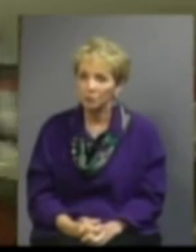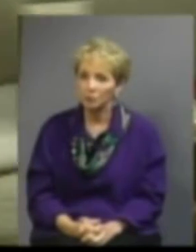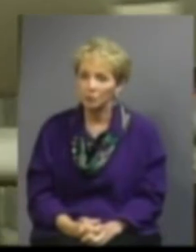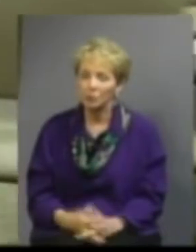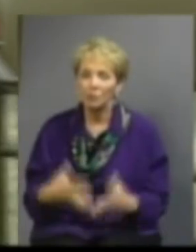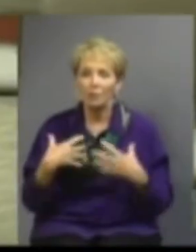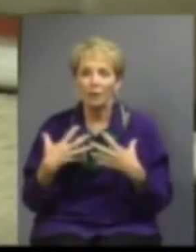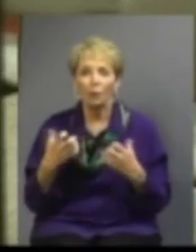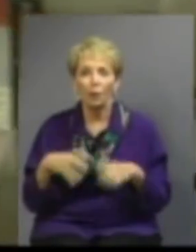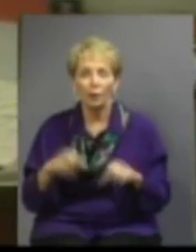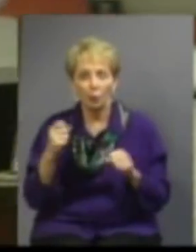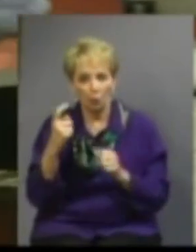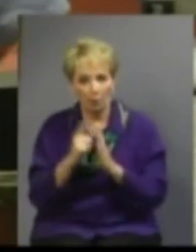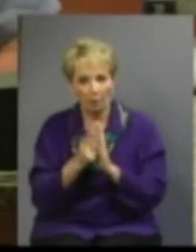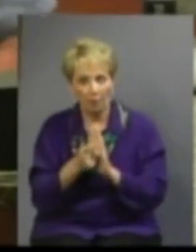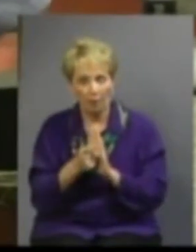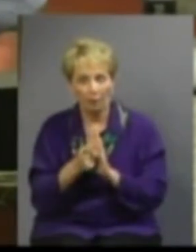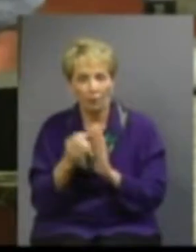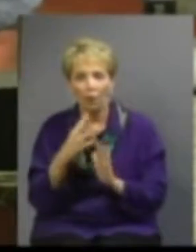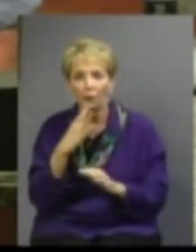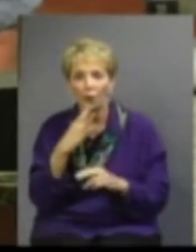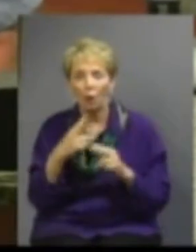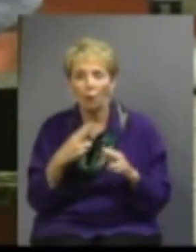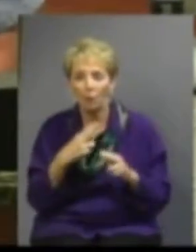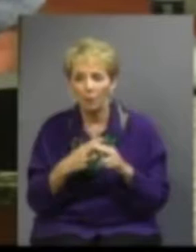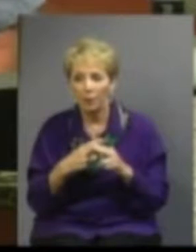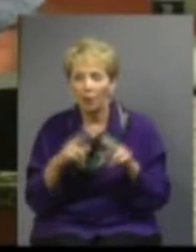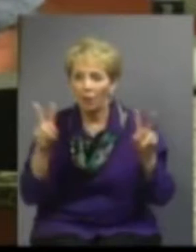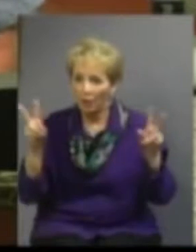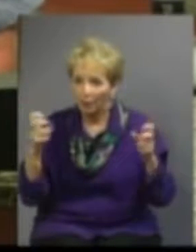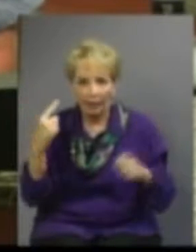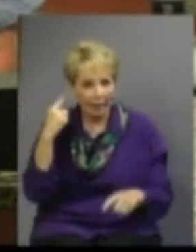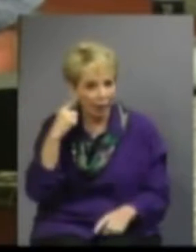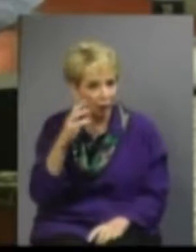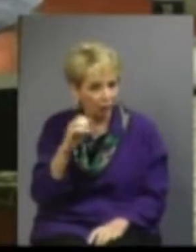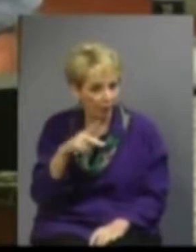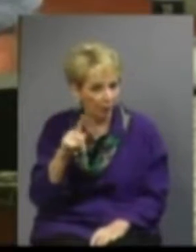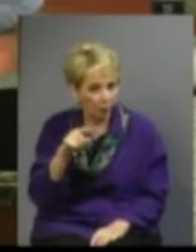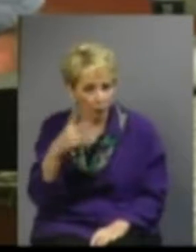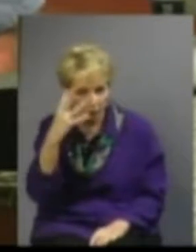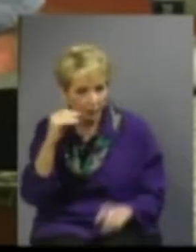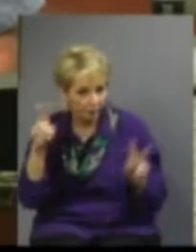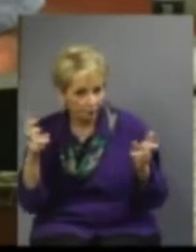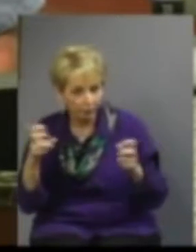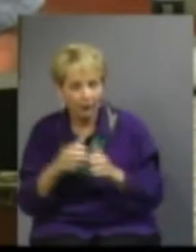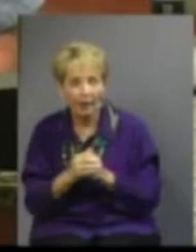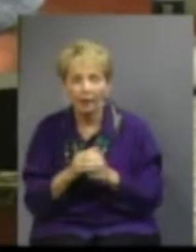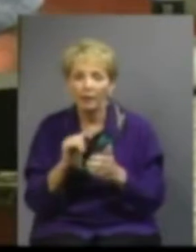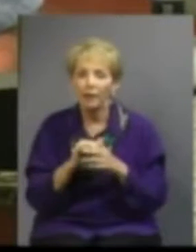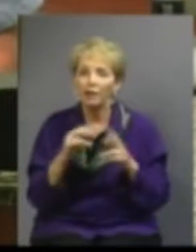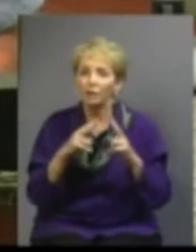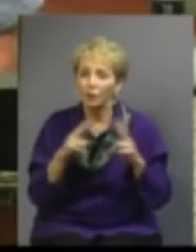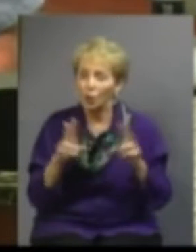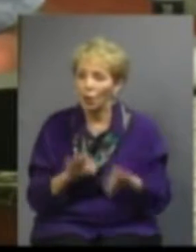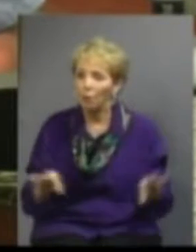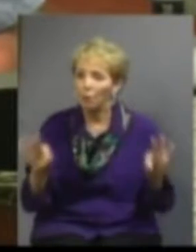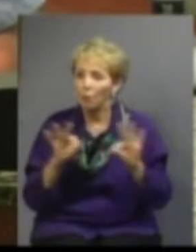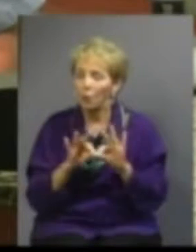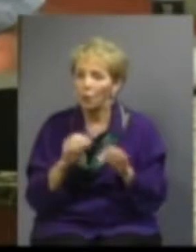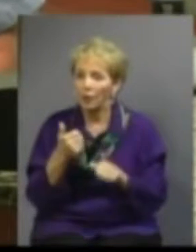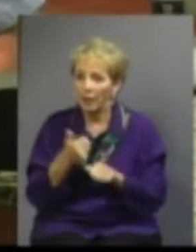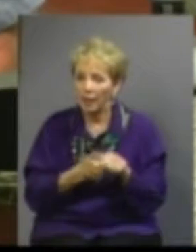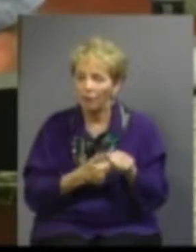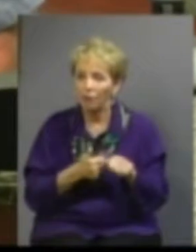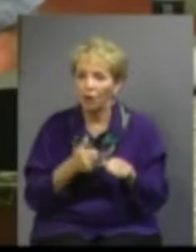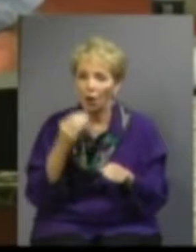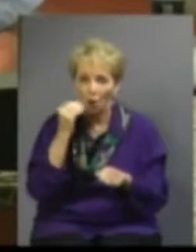I just want to take one moment to talk about the theme, Hear the Beep Where You Sleep. It's extremely important that every